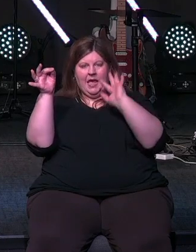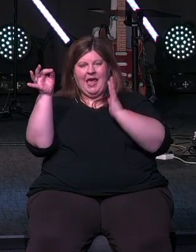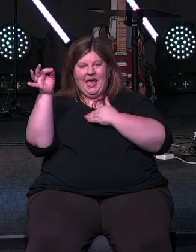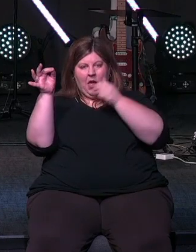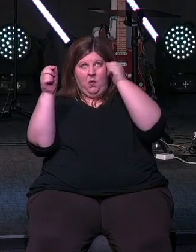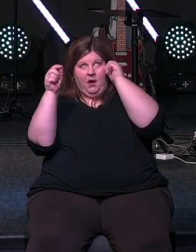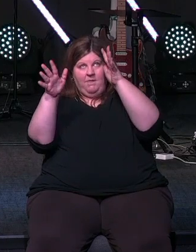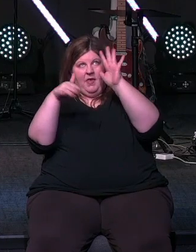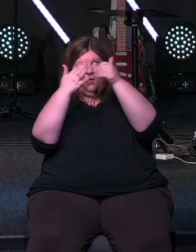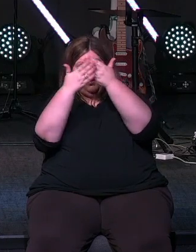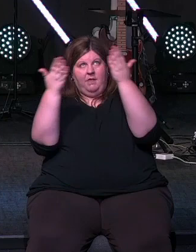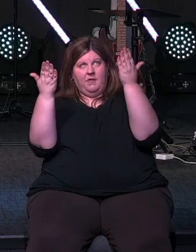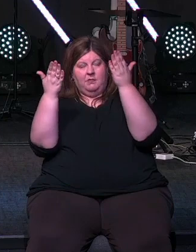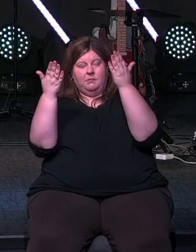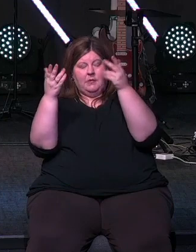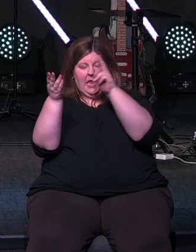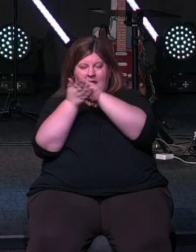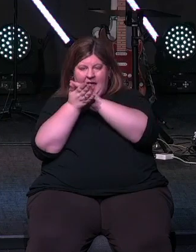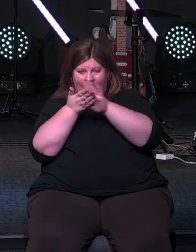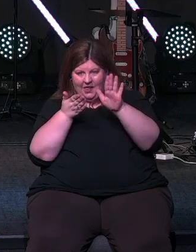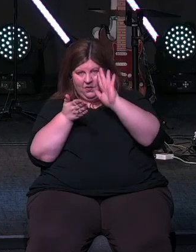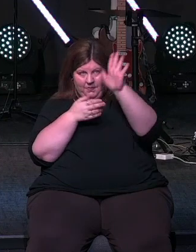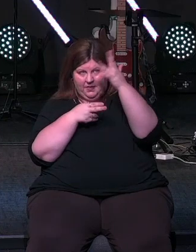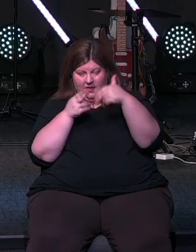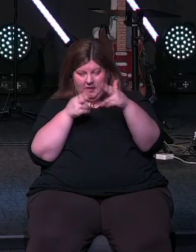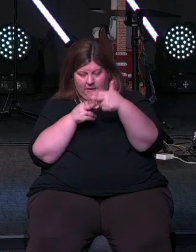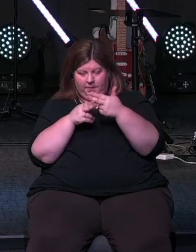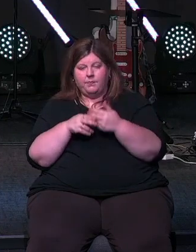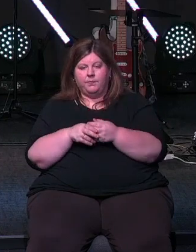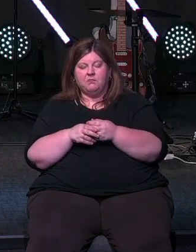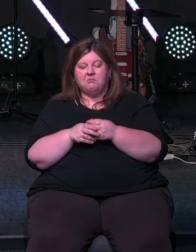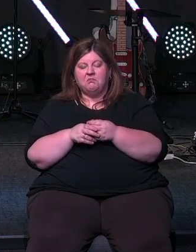heaven, hallowed be your name." So let's start.